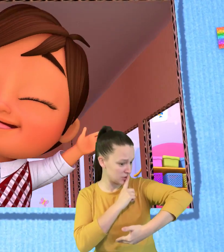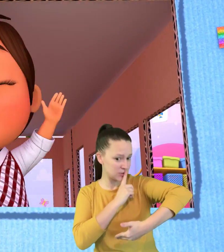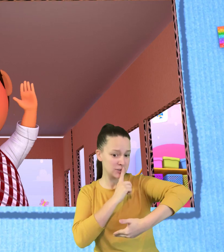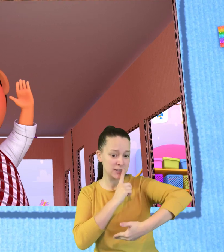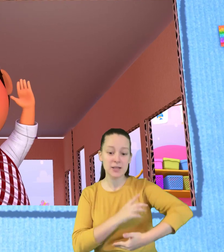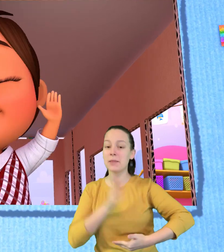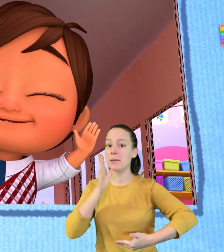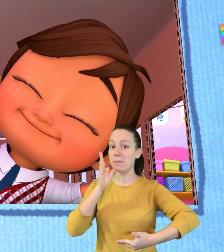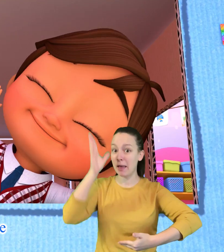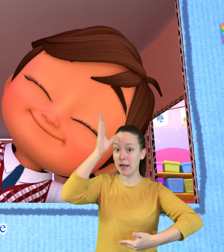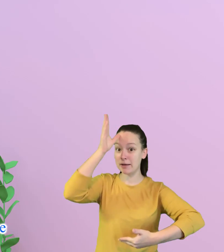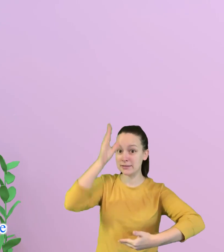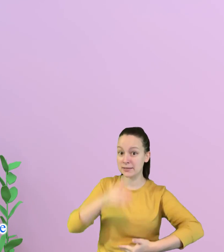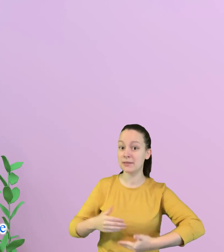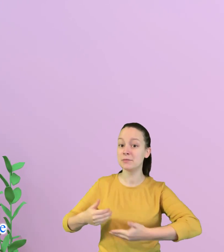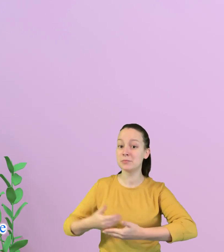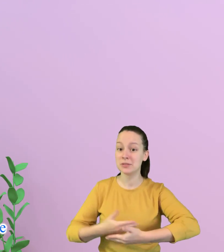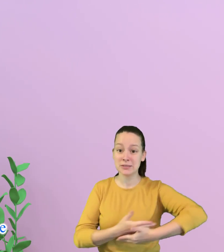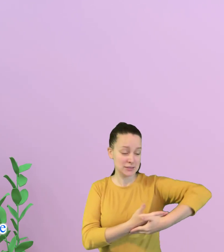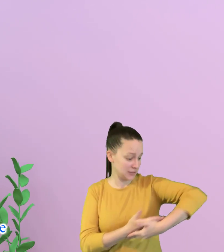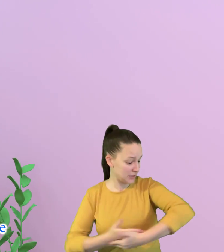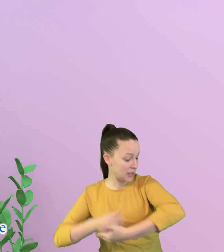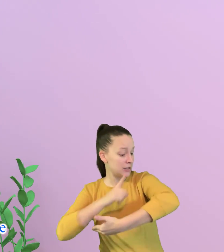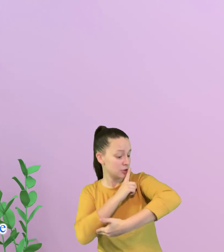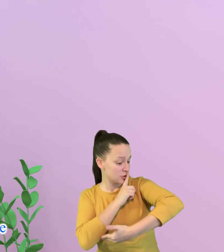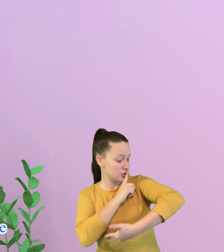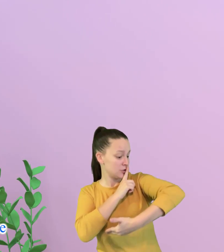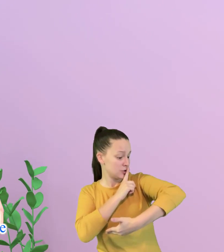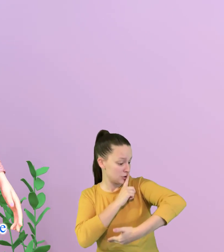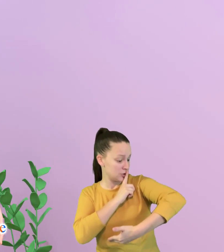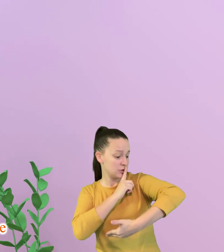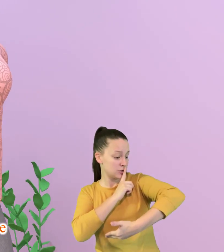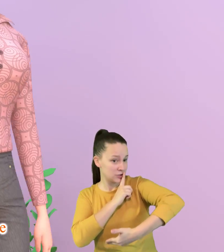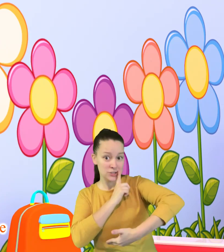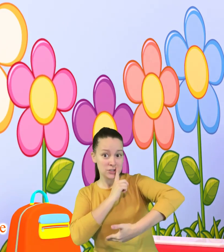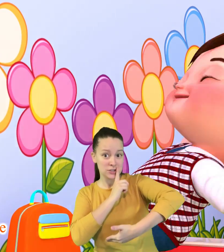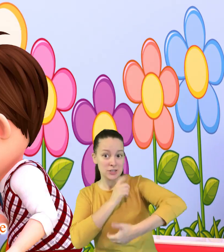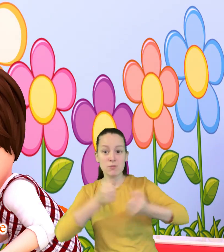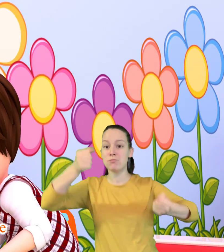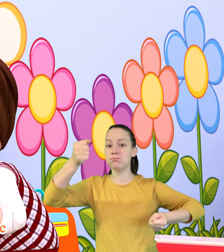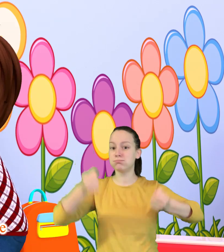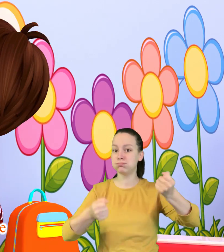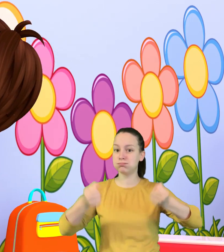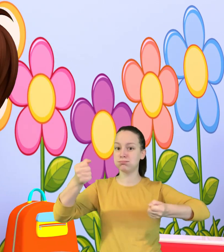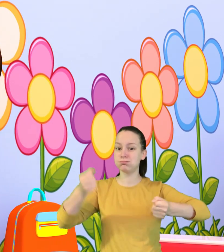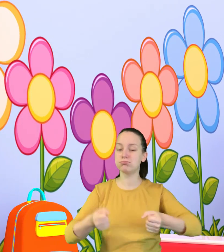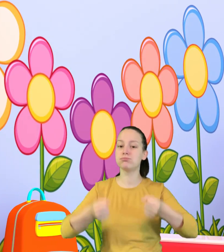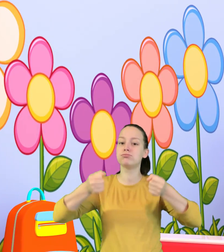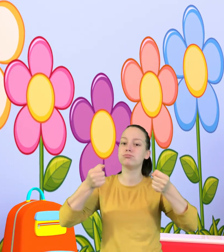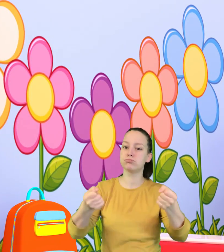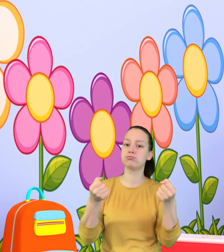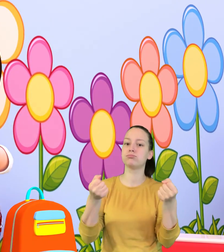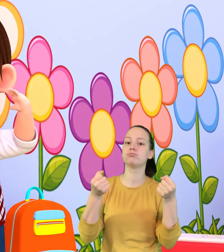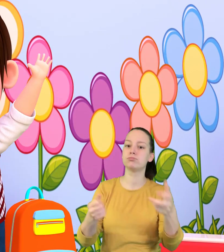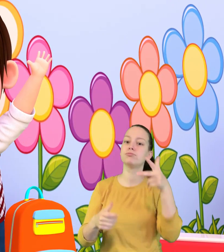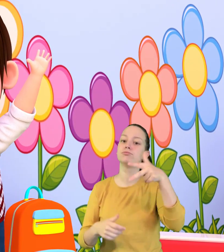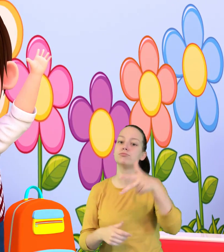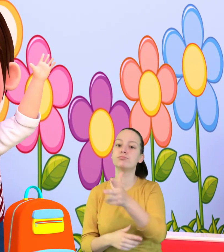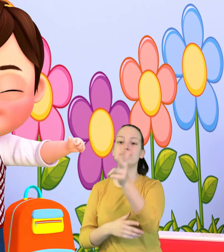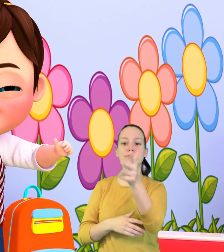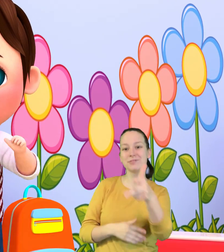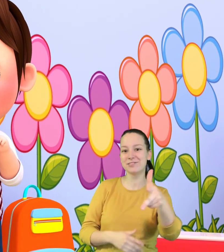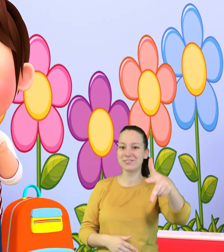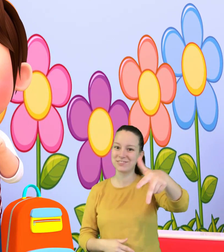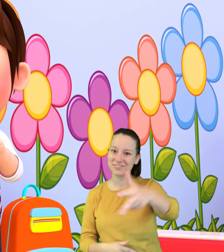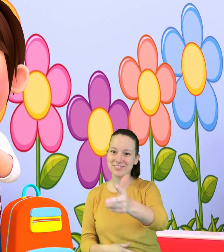wave wave wave the people on the bus go wave wave wave all